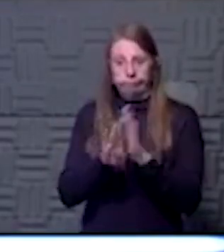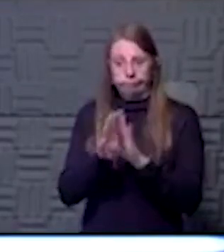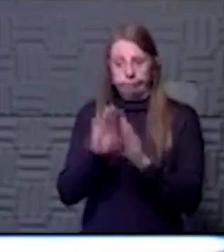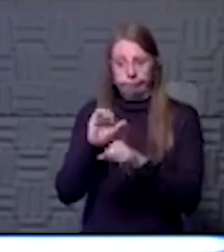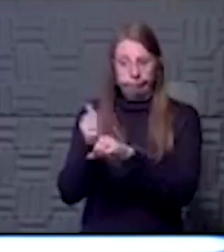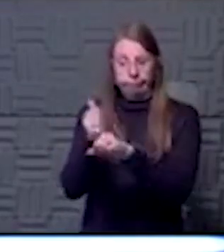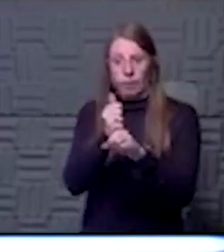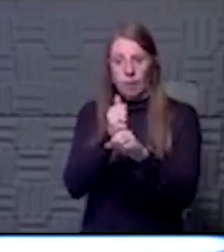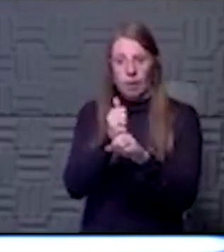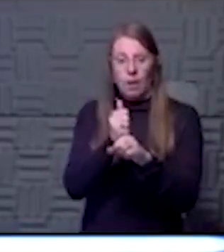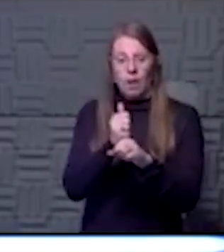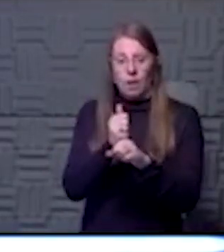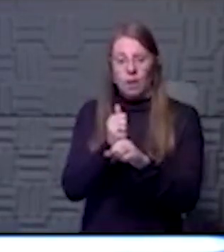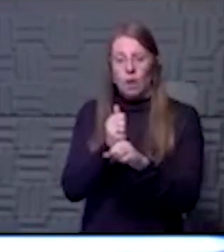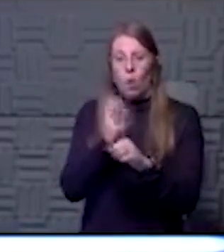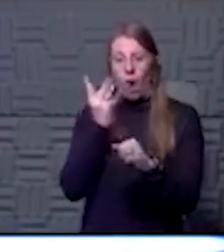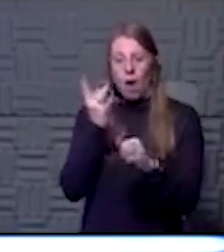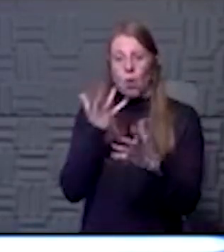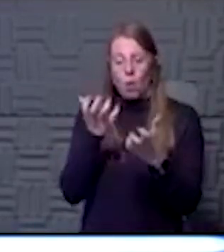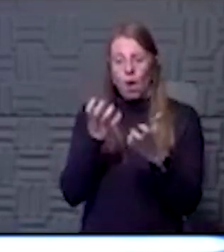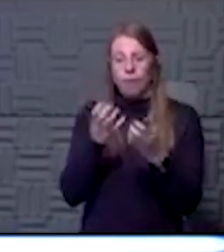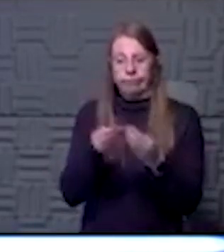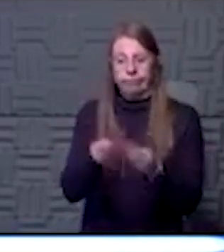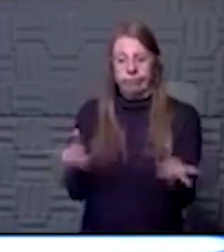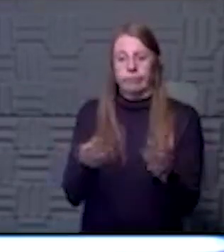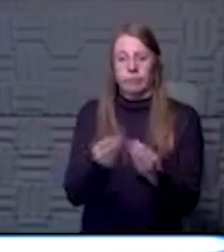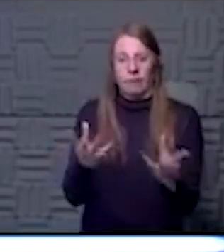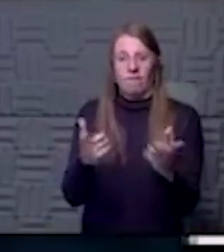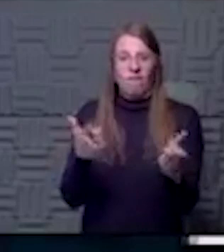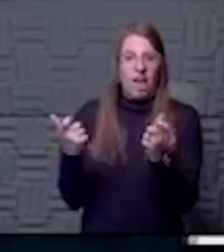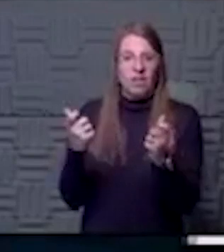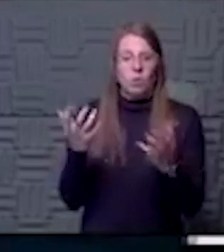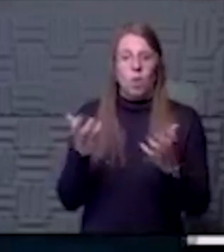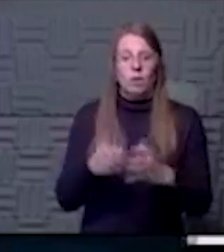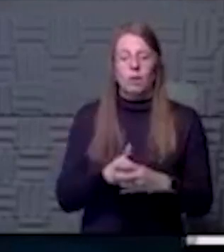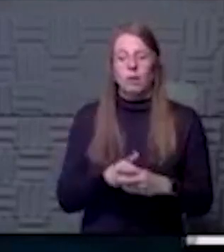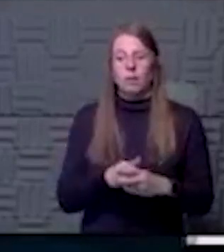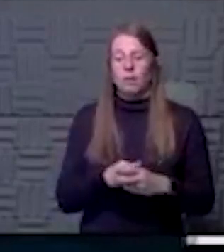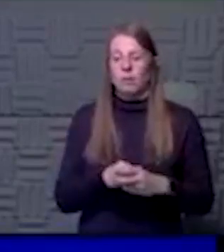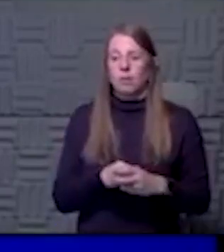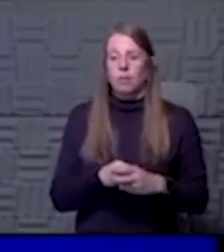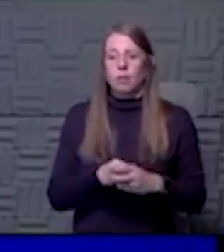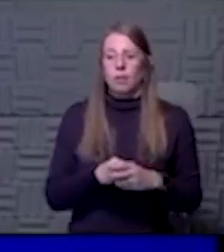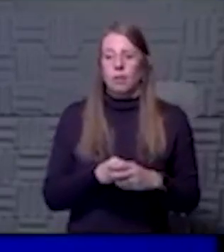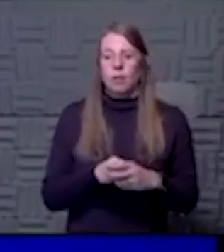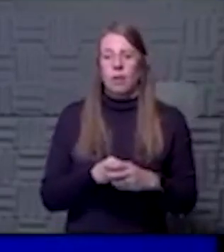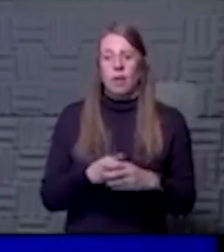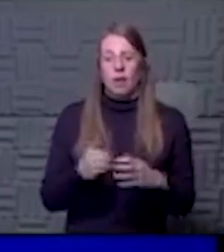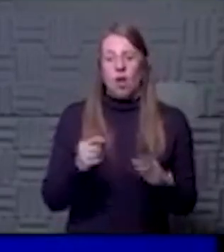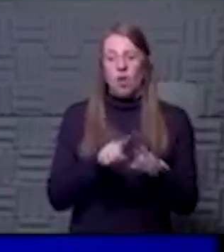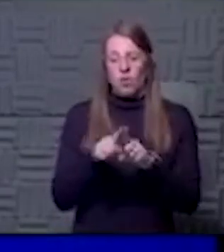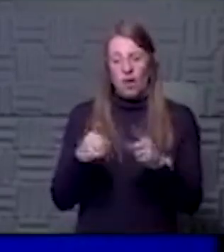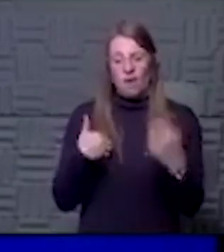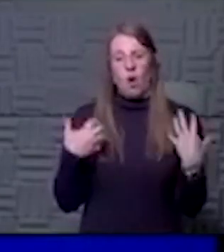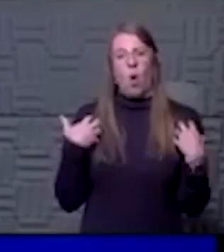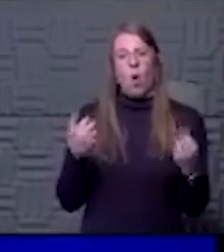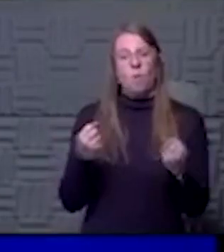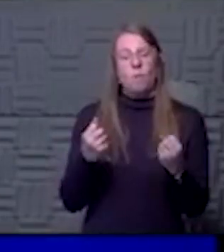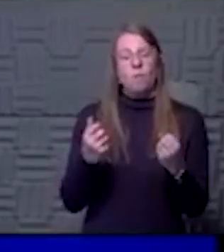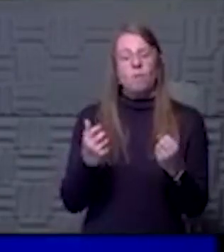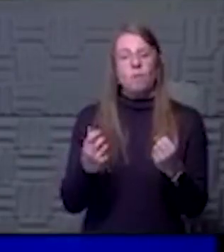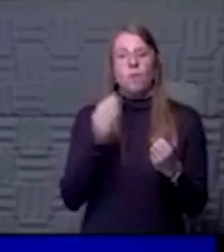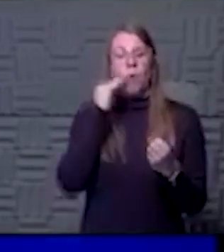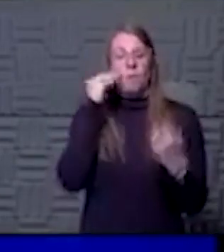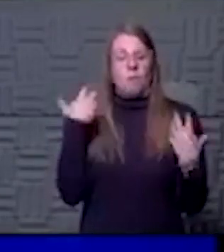possible direction, and we will get allocations out where they need to be. And for people who are shut in, there's a whole network of home health agencies, I suspect, that are part